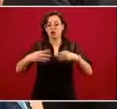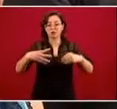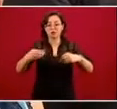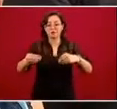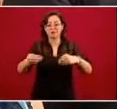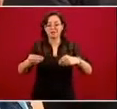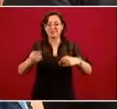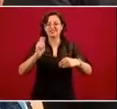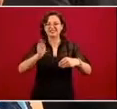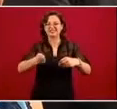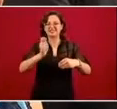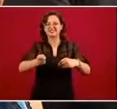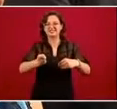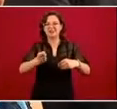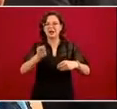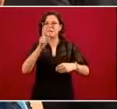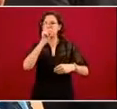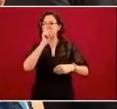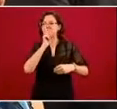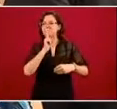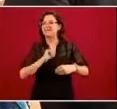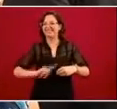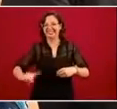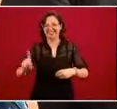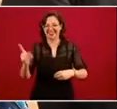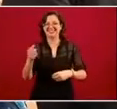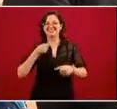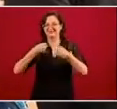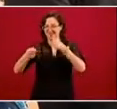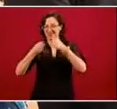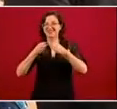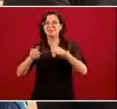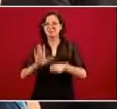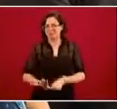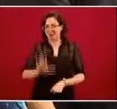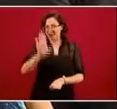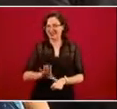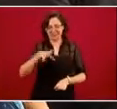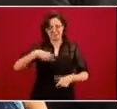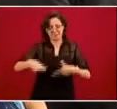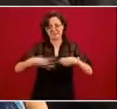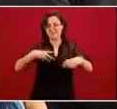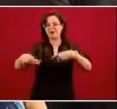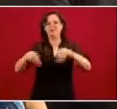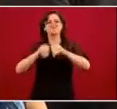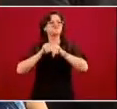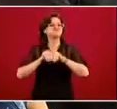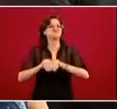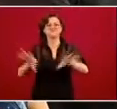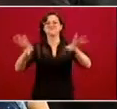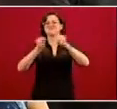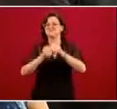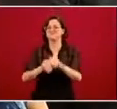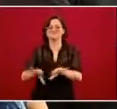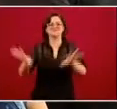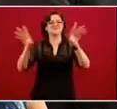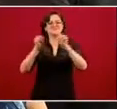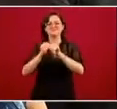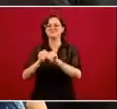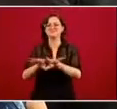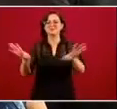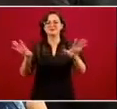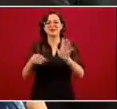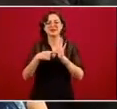And also, my second question regarding all this pandemic, so to speak, of fake news that has